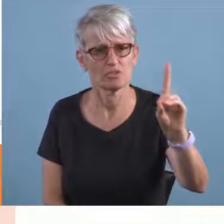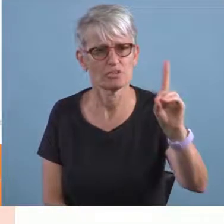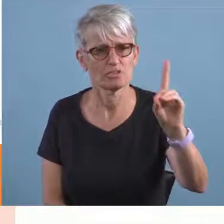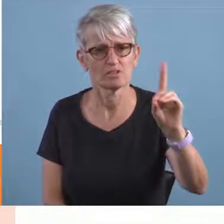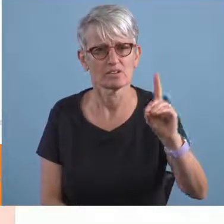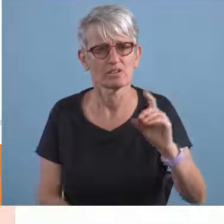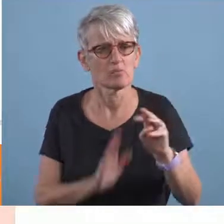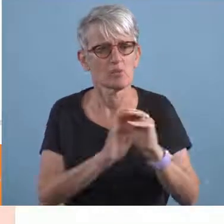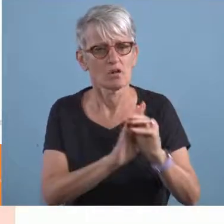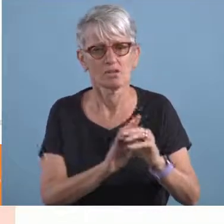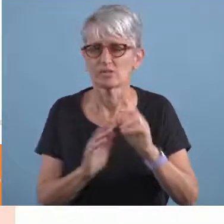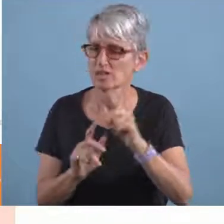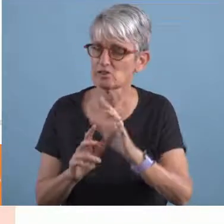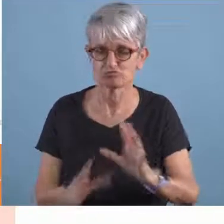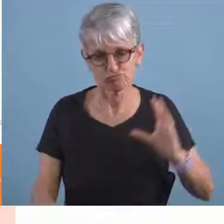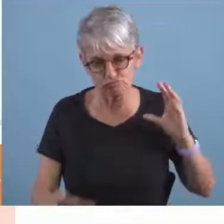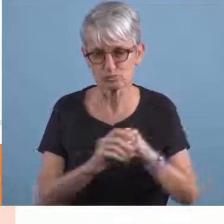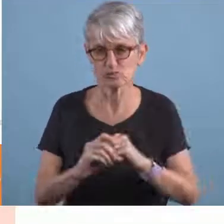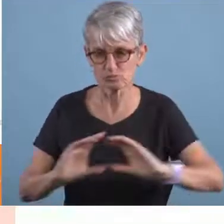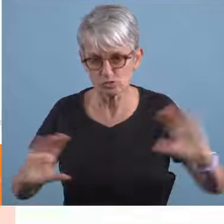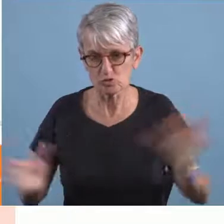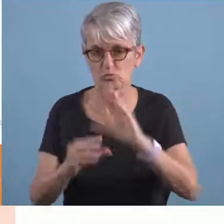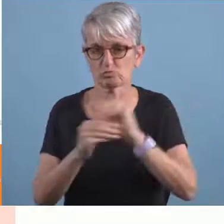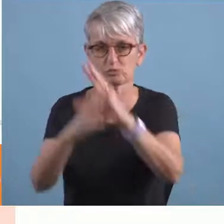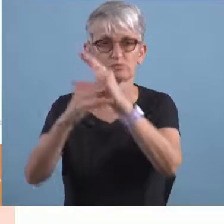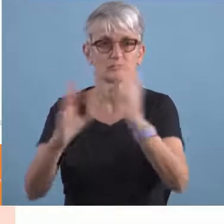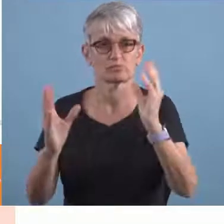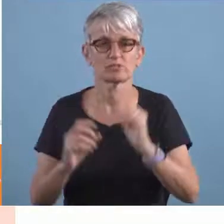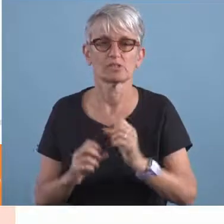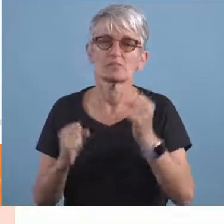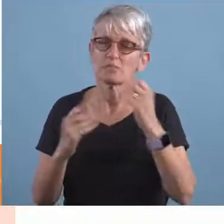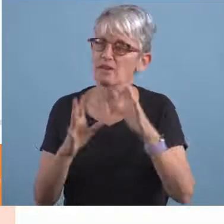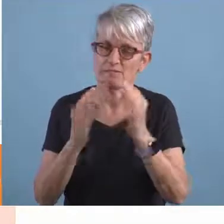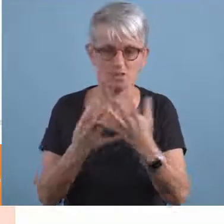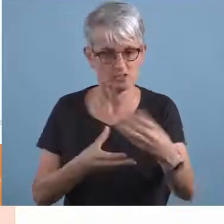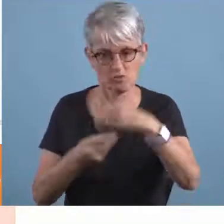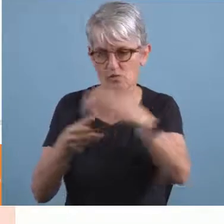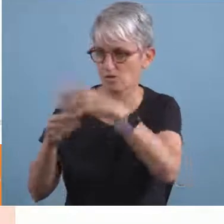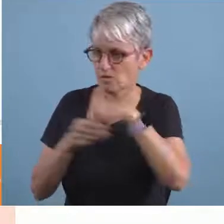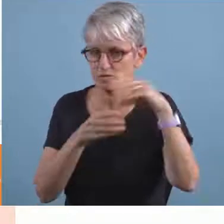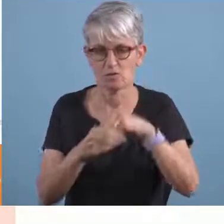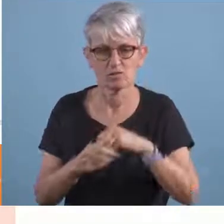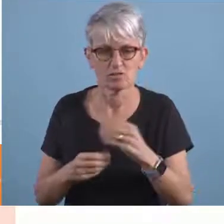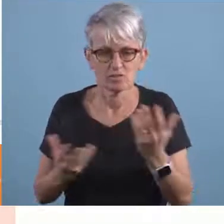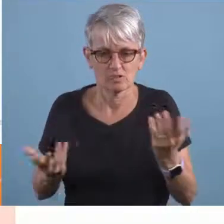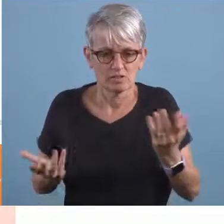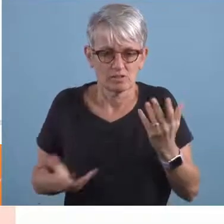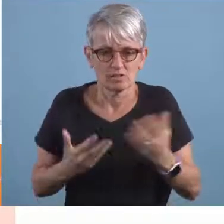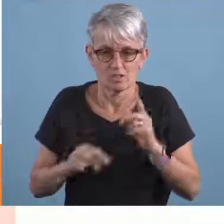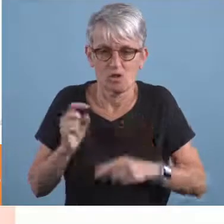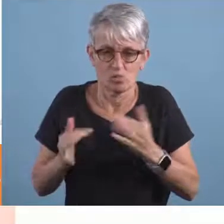telepractice 100% of their sessions with many of their families because they just couldn't